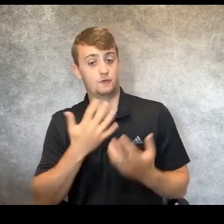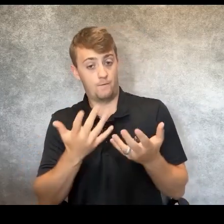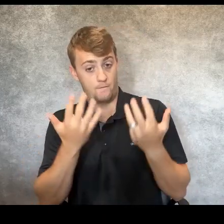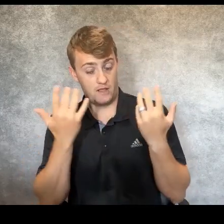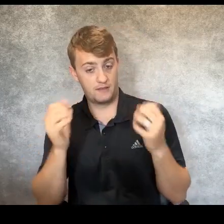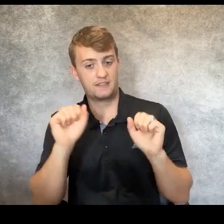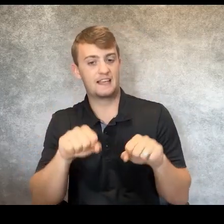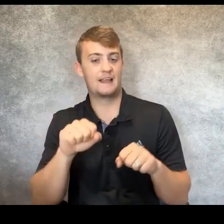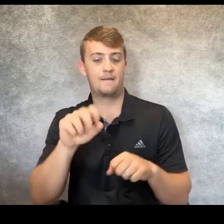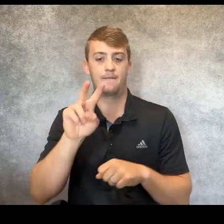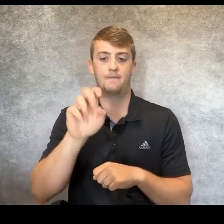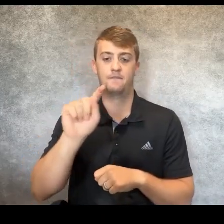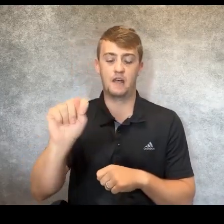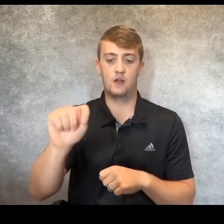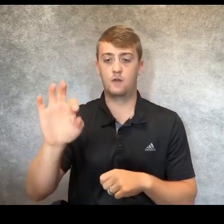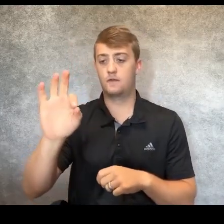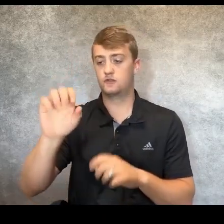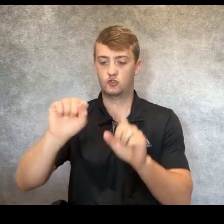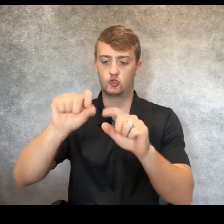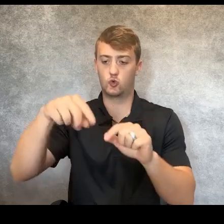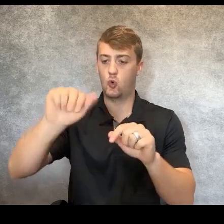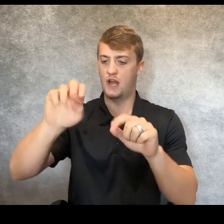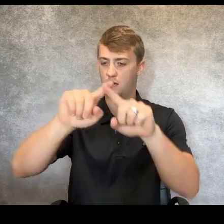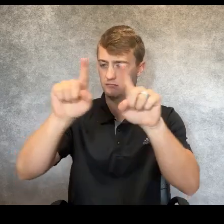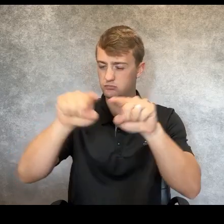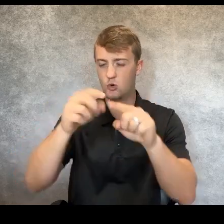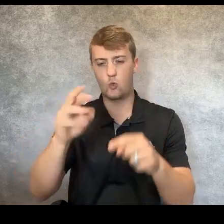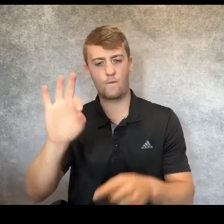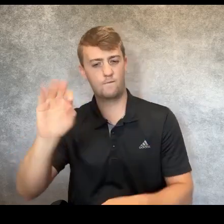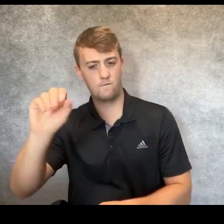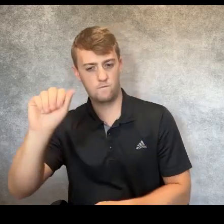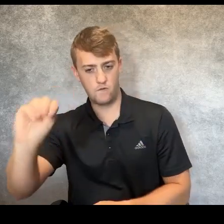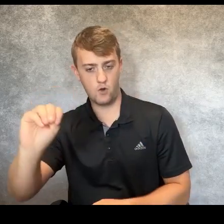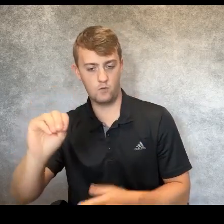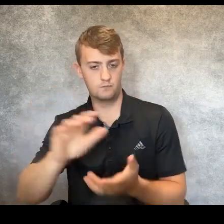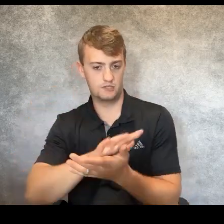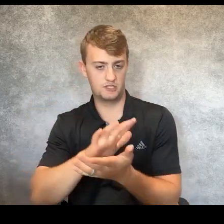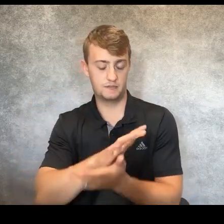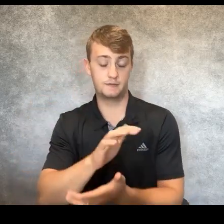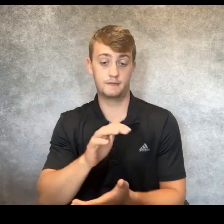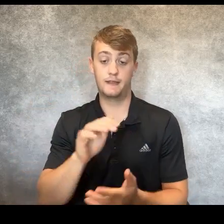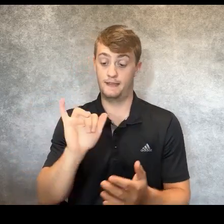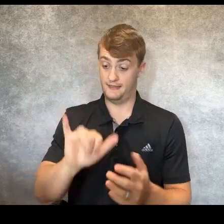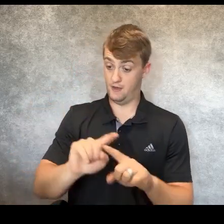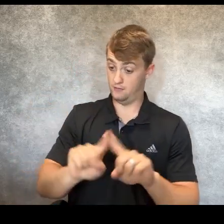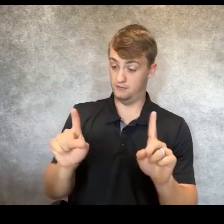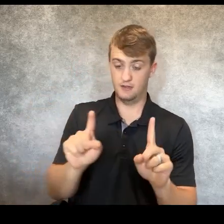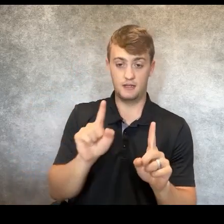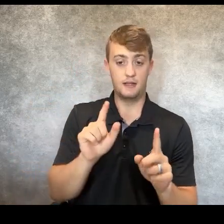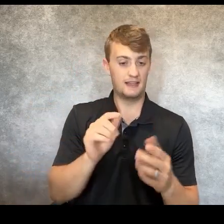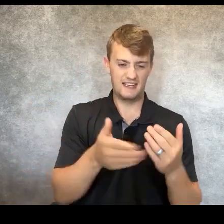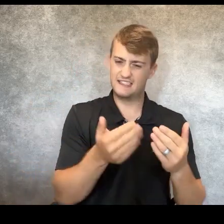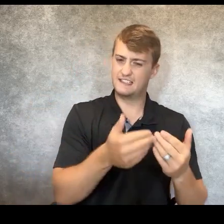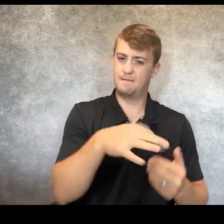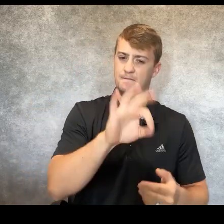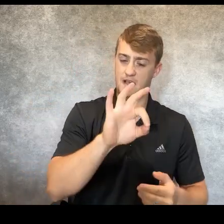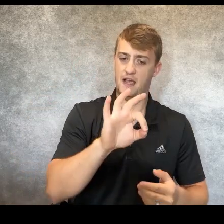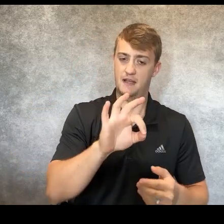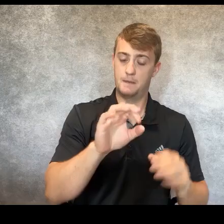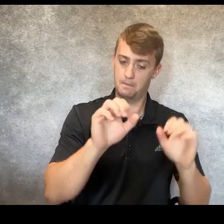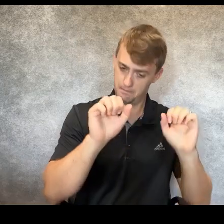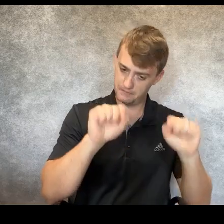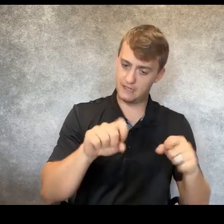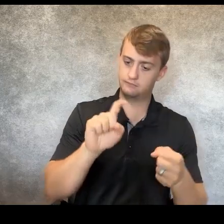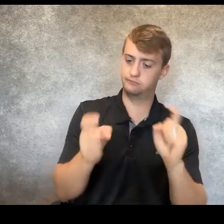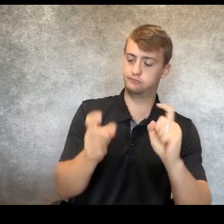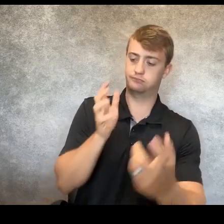version, try felt squares or foam sheets. These alternatives are not only easy to find, but they also allow us to adapt the lesson